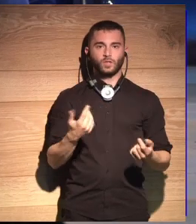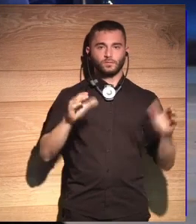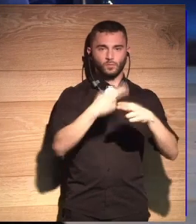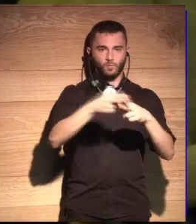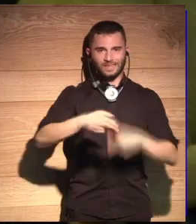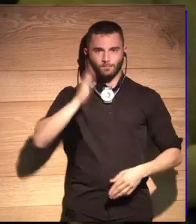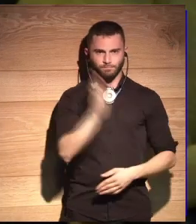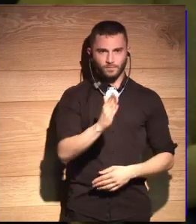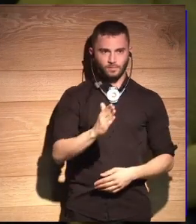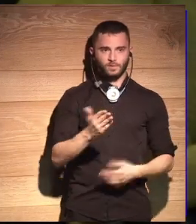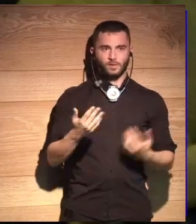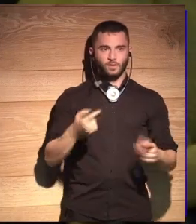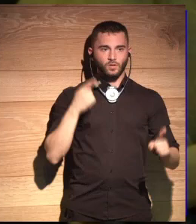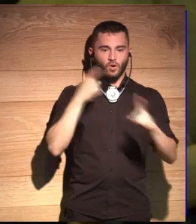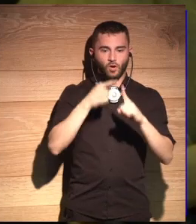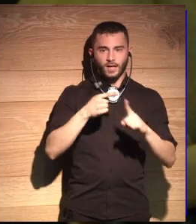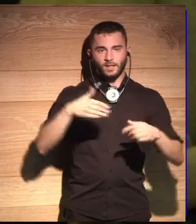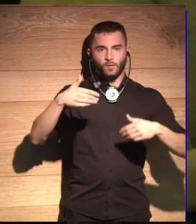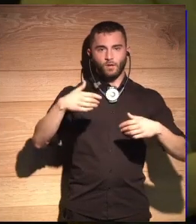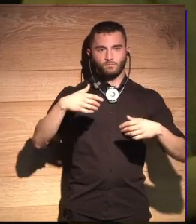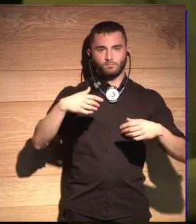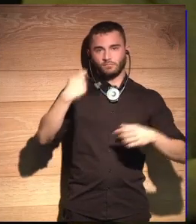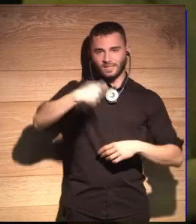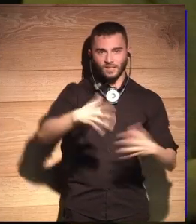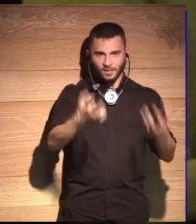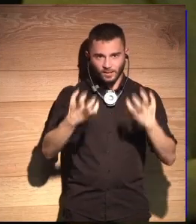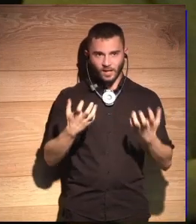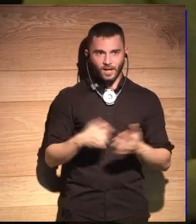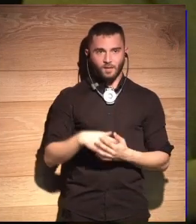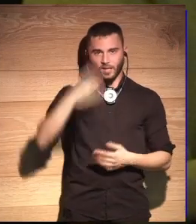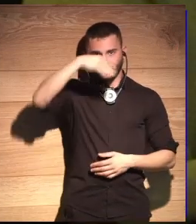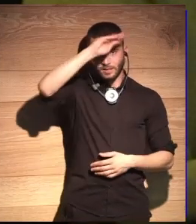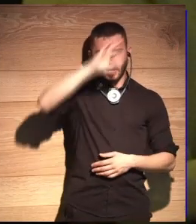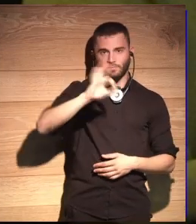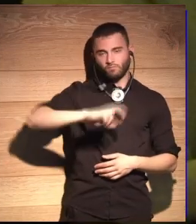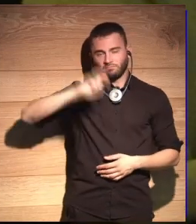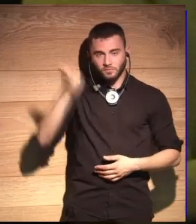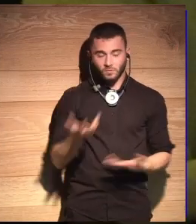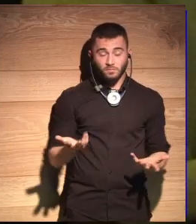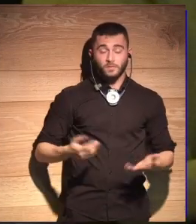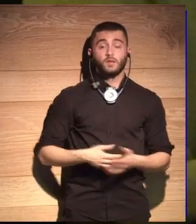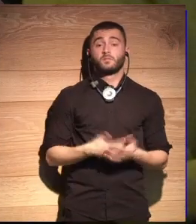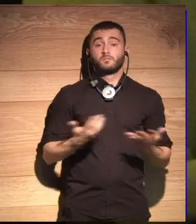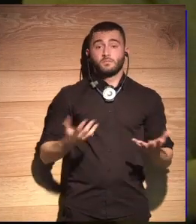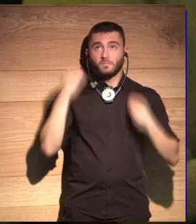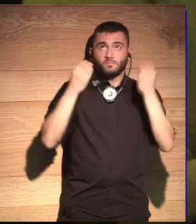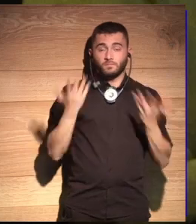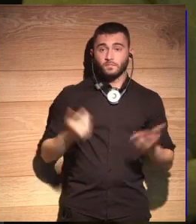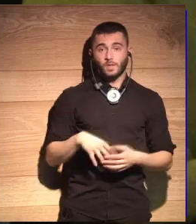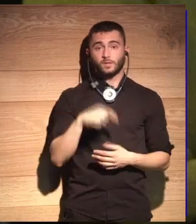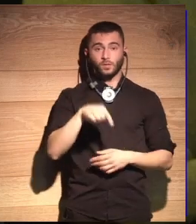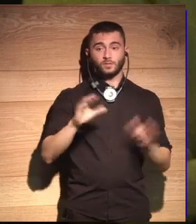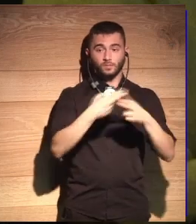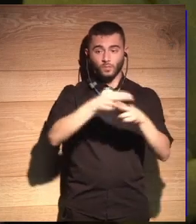and perhaps they sacrifice the whole party just to win an election. I'm thinking about Trump or Boris Johnson. I don't